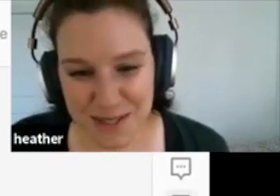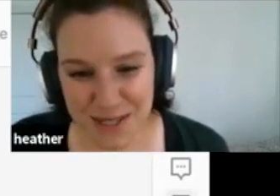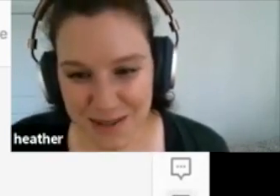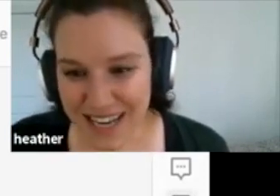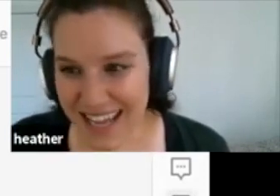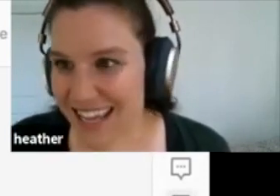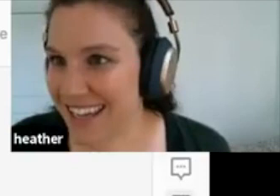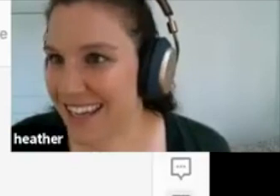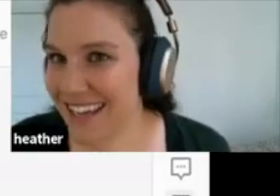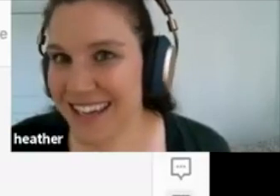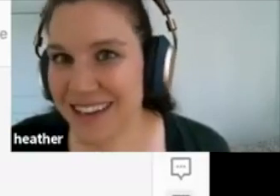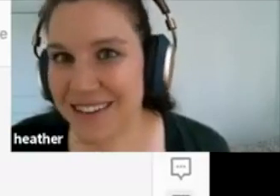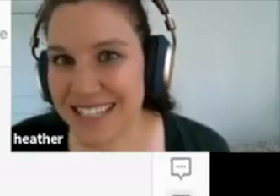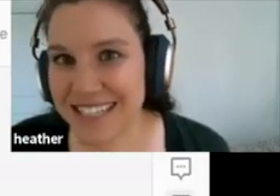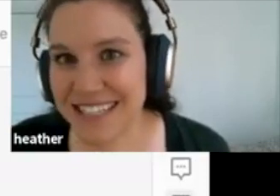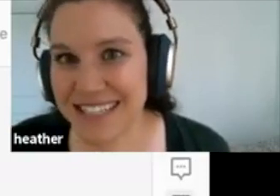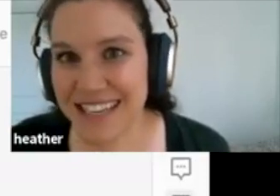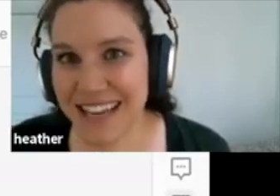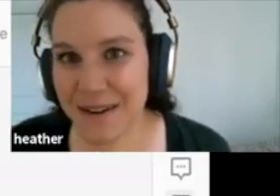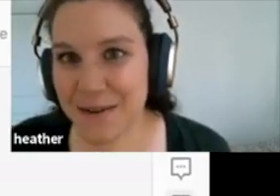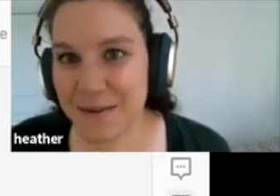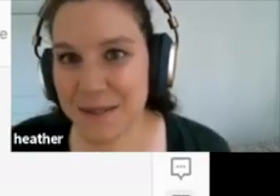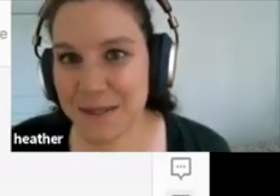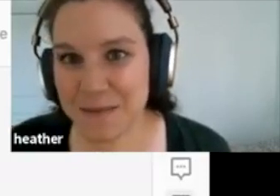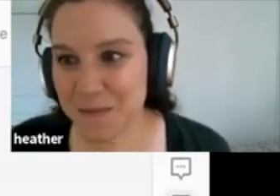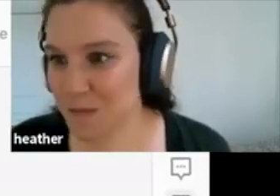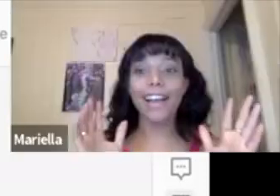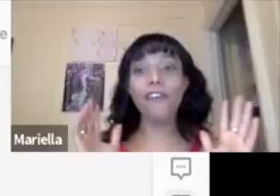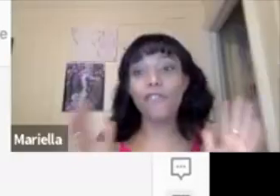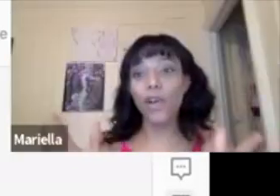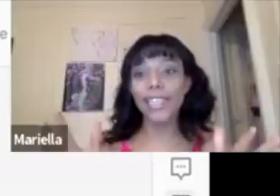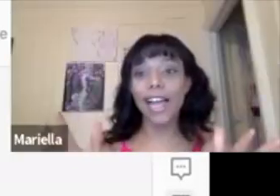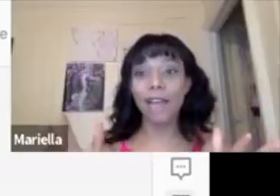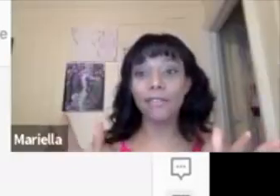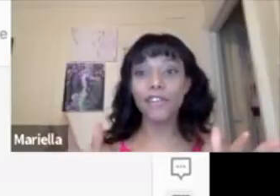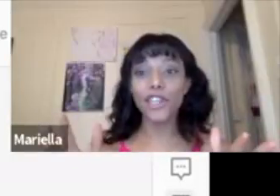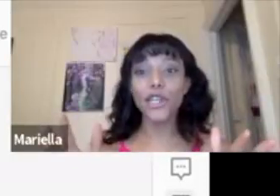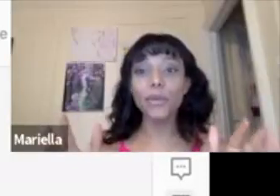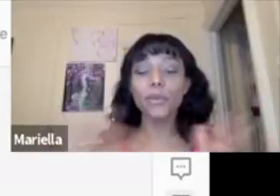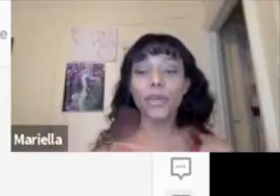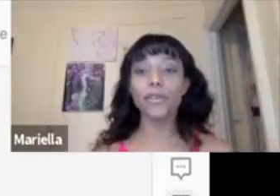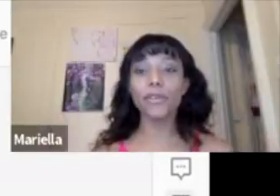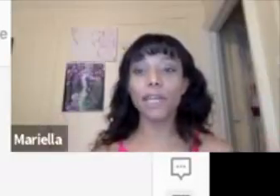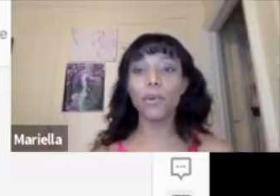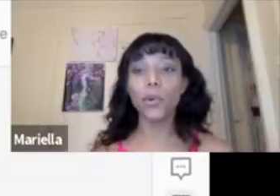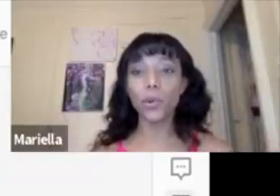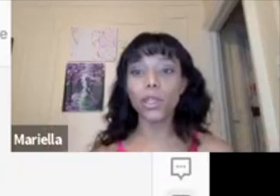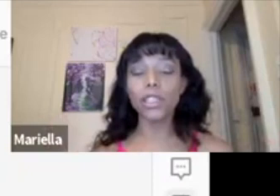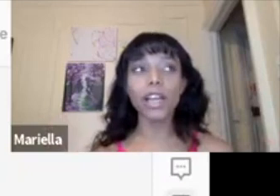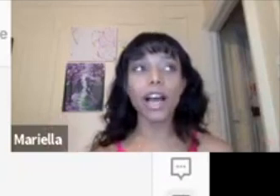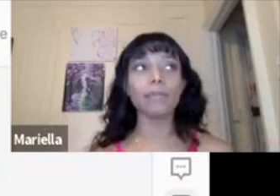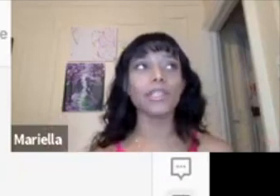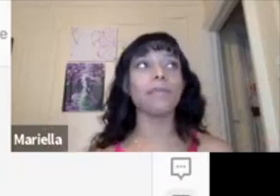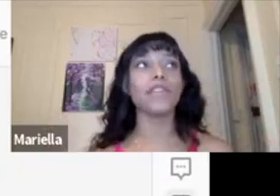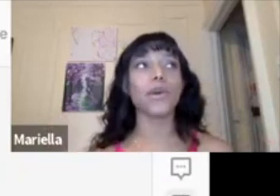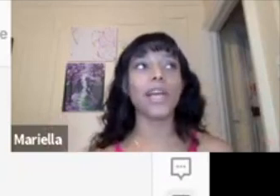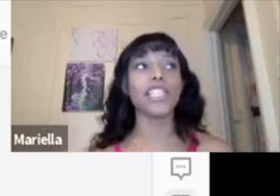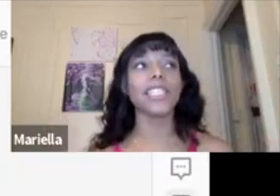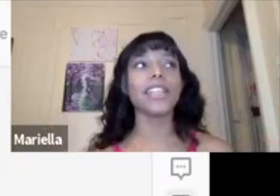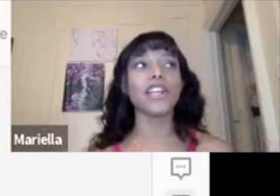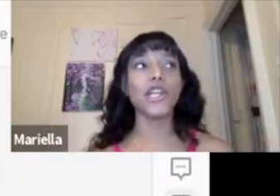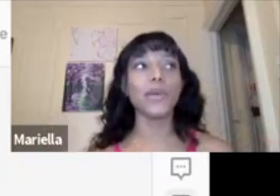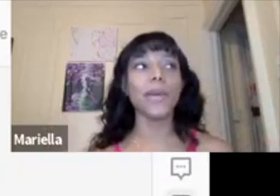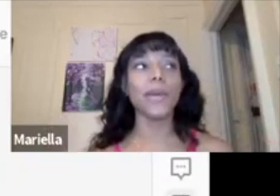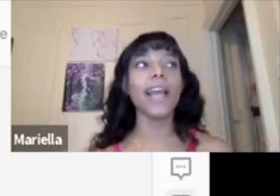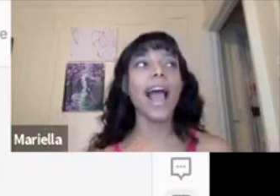pull up those Q&A questions now. Maybe like avoid time for you, we've already pulled some of the questions